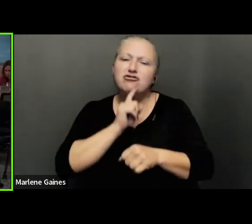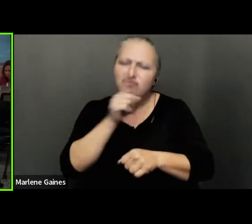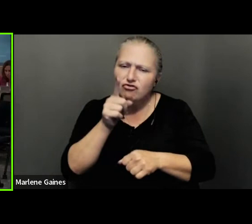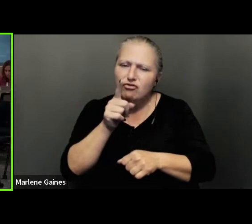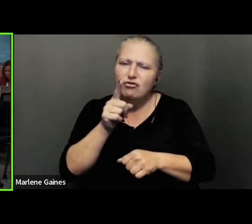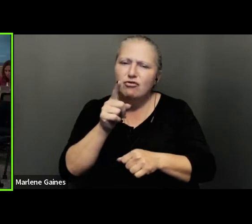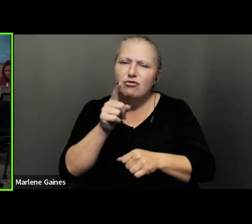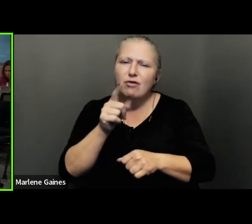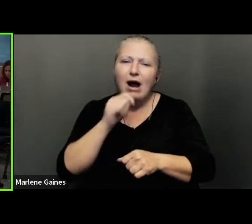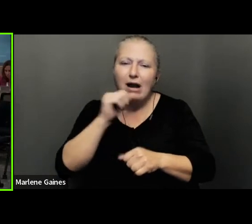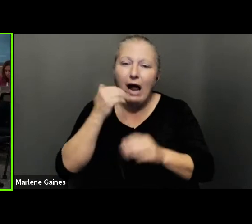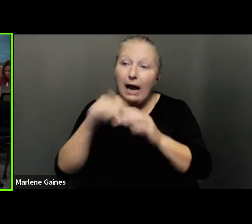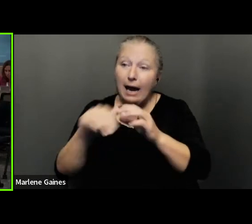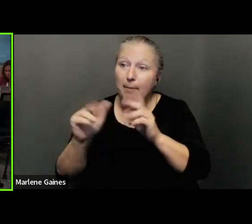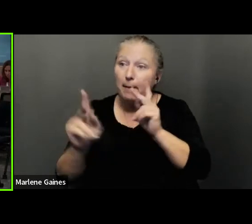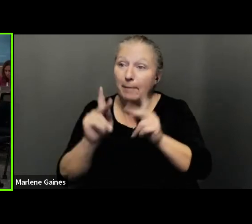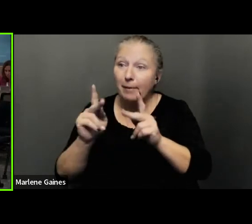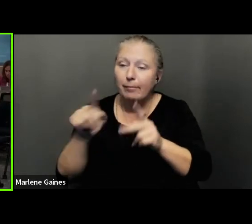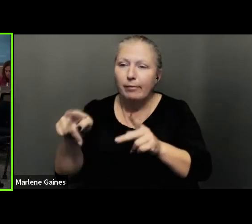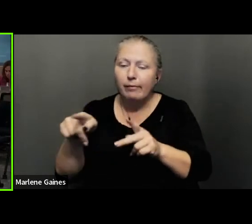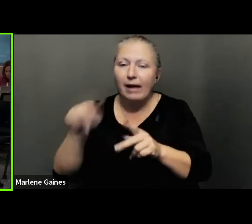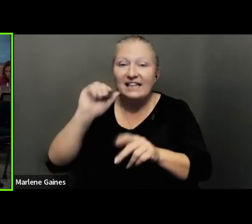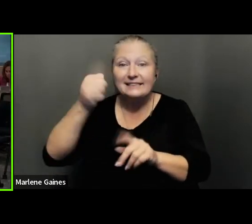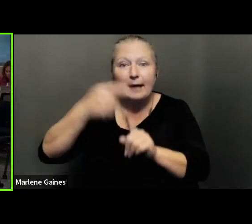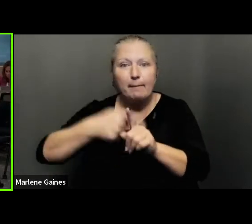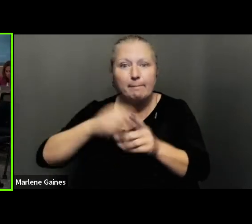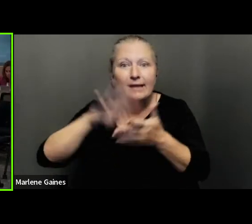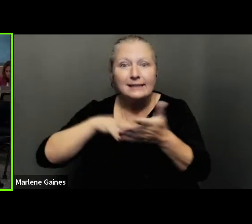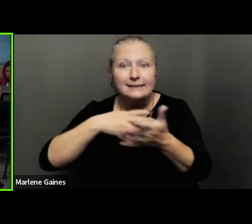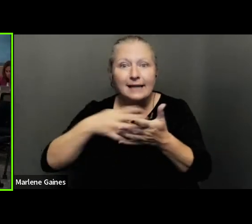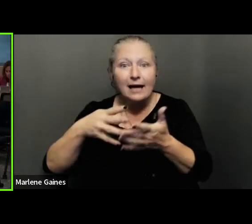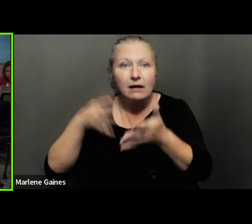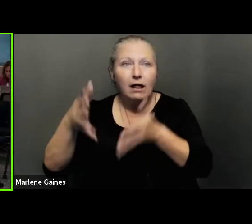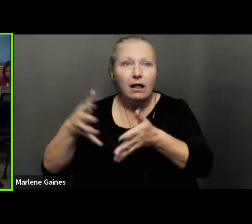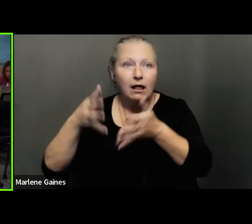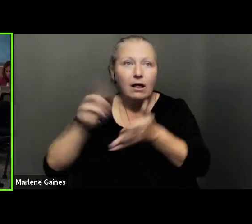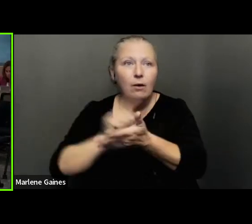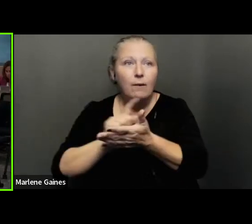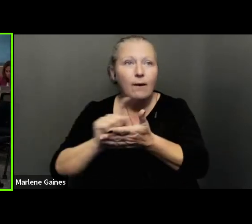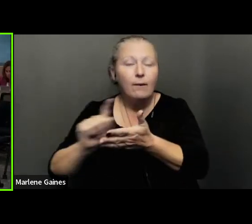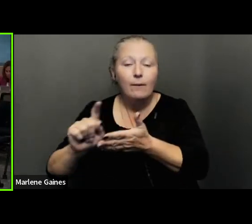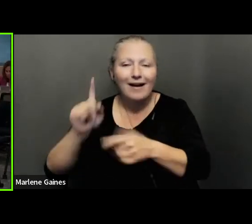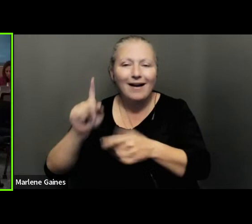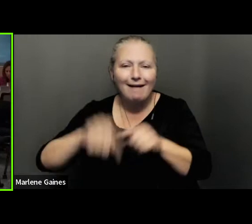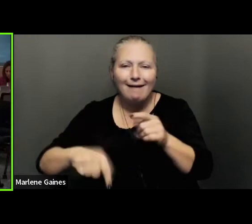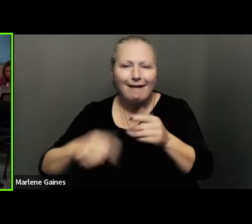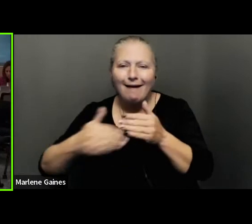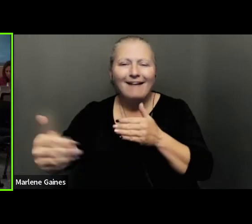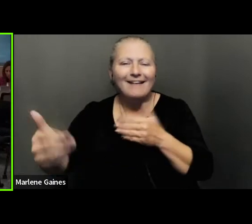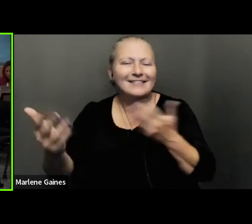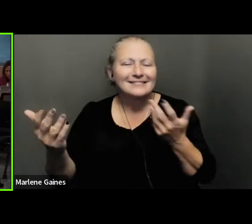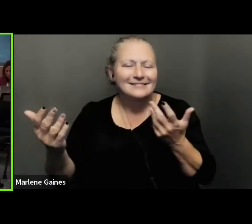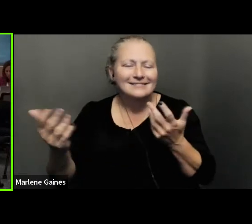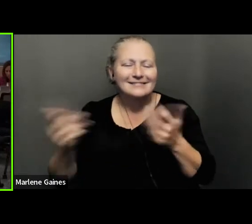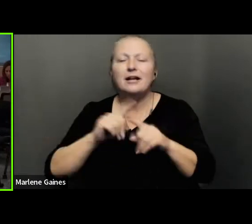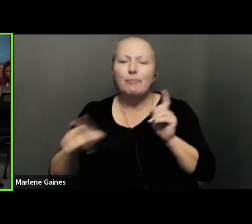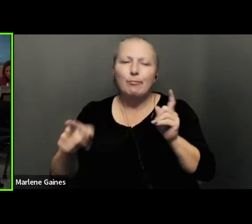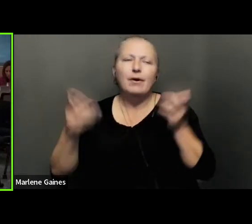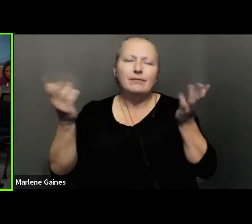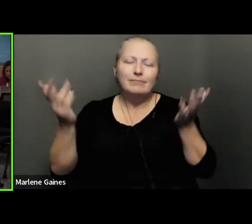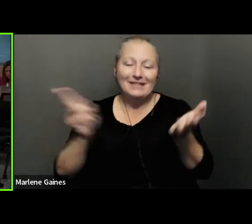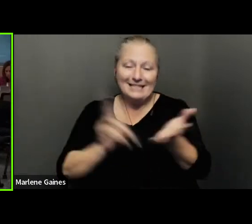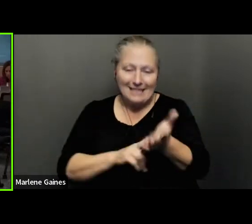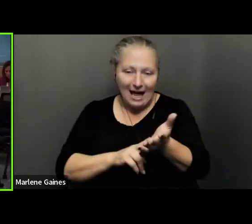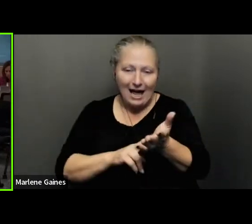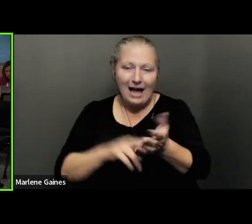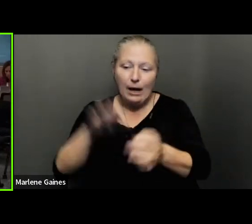that things aren't emailed to people who are on a 10-month schedule and then it sits for a week and things can't move forward. But we can get this signed,